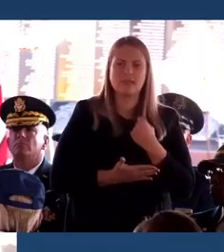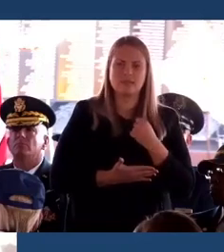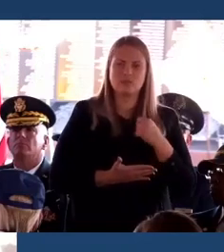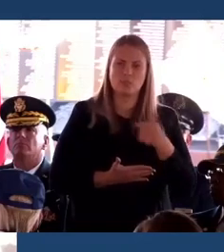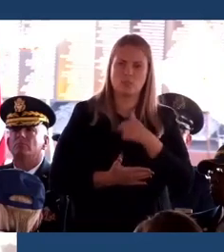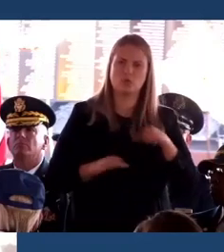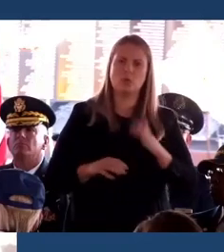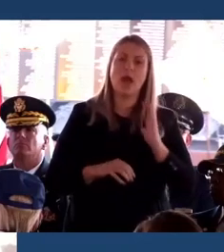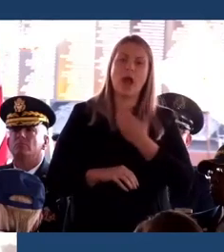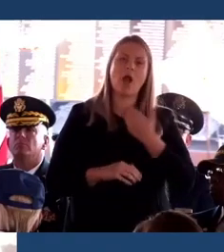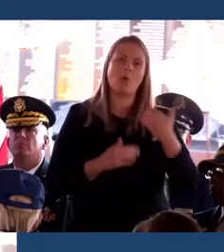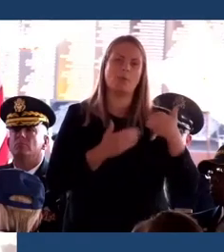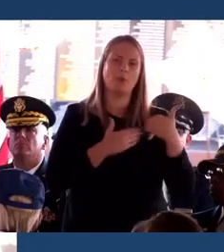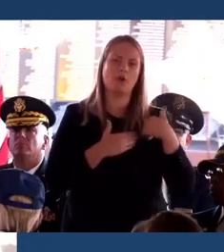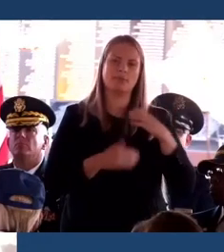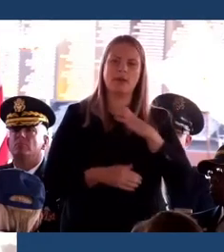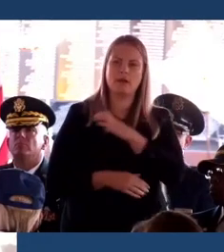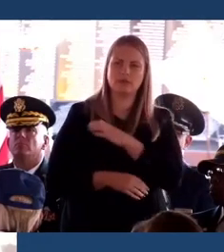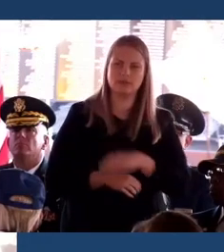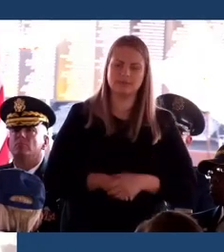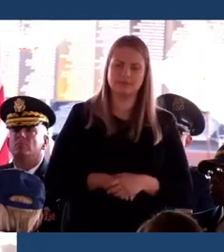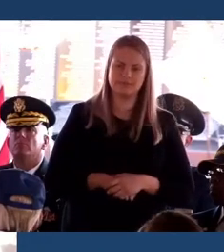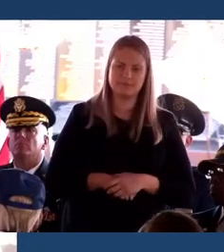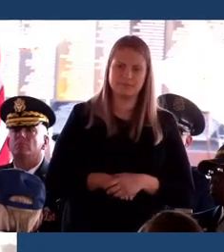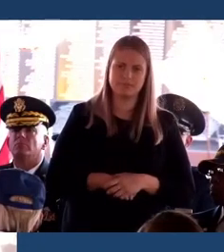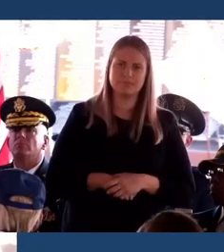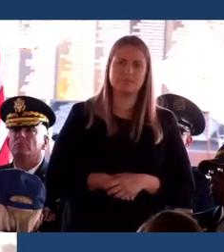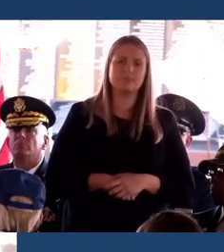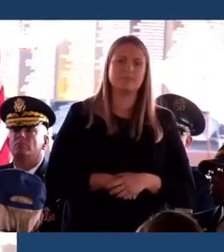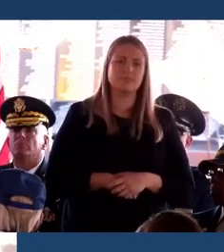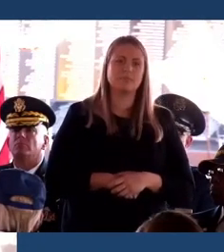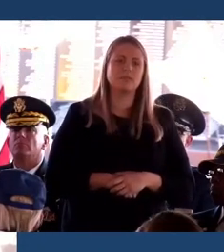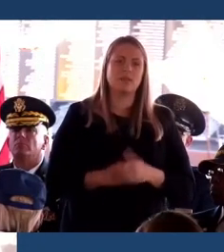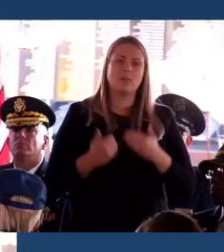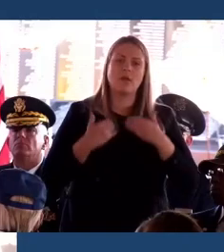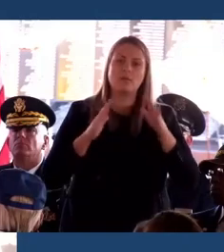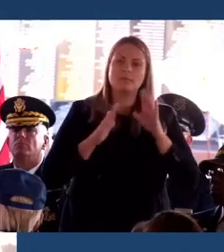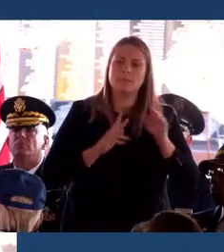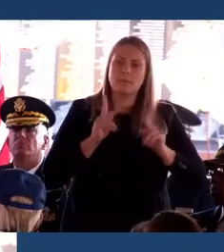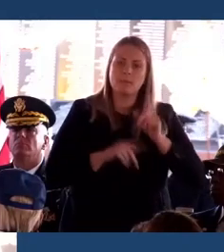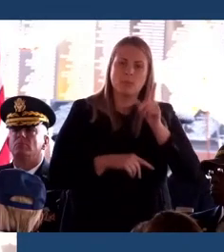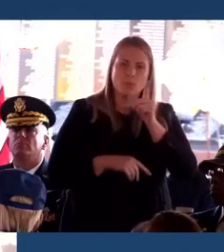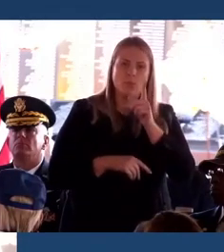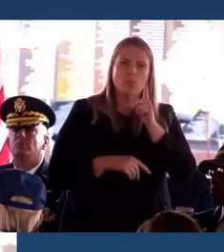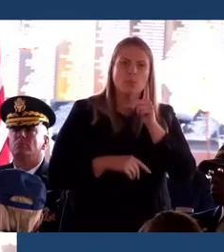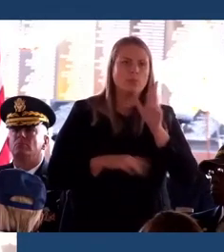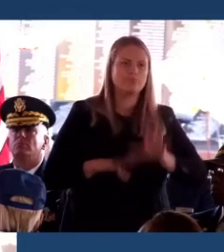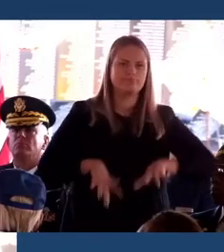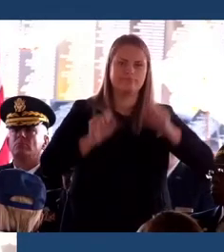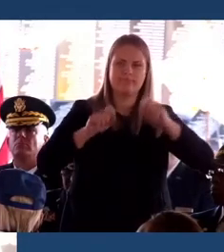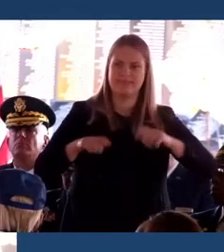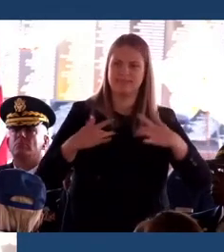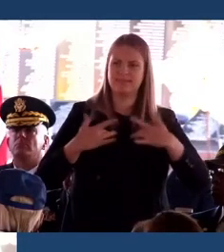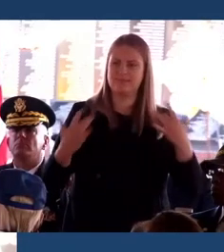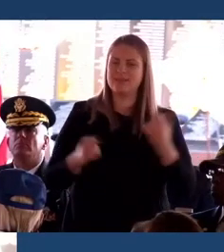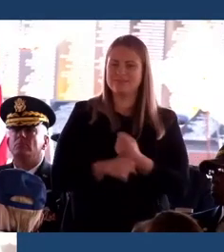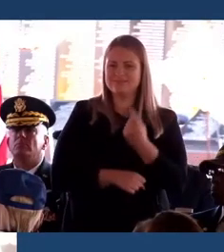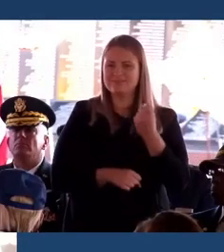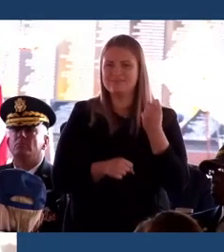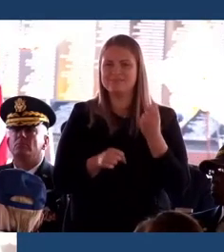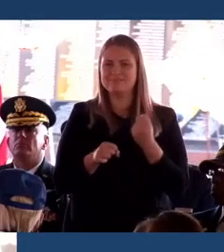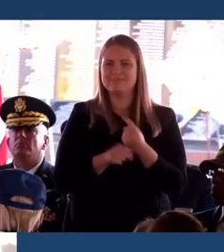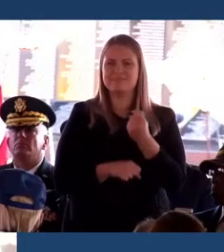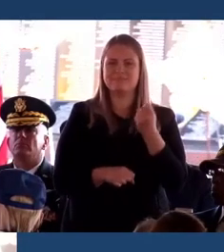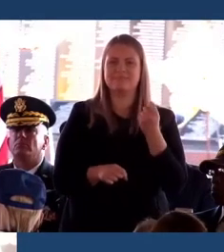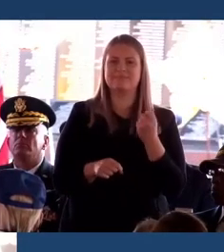in Congress. Then there are the incredible folks that put this event on every year.